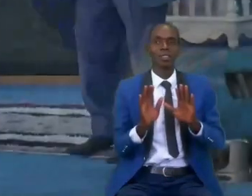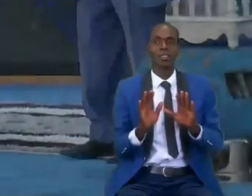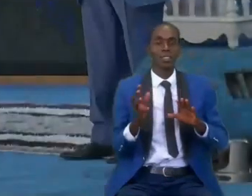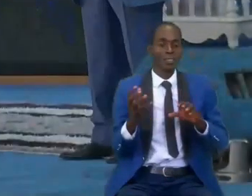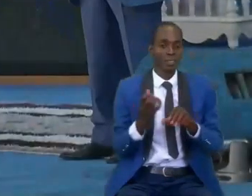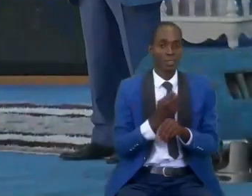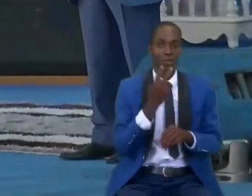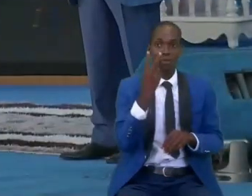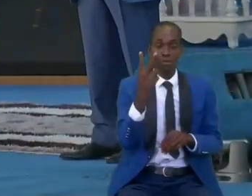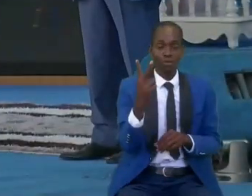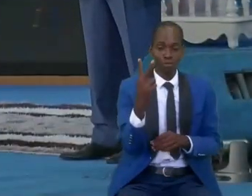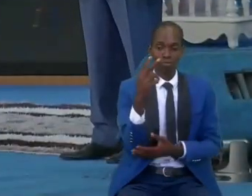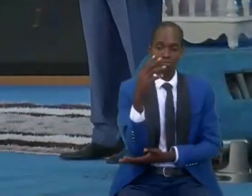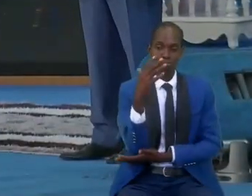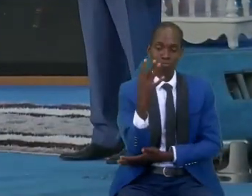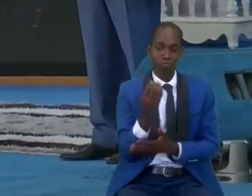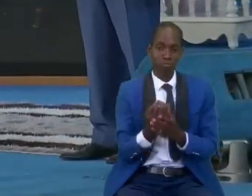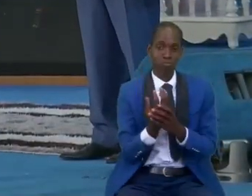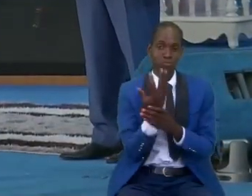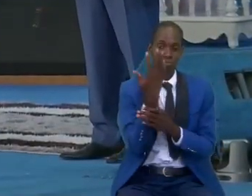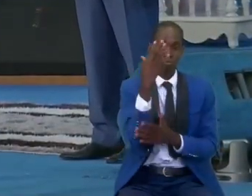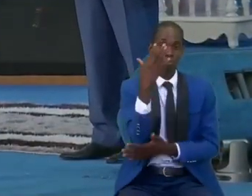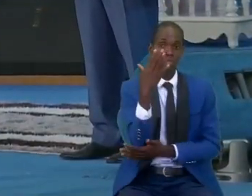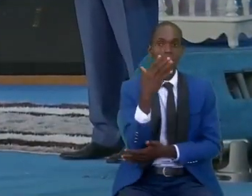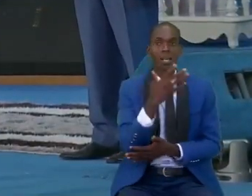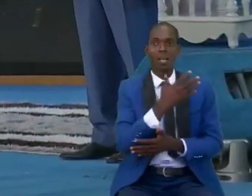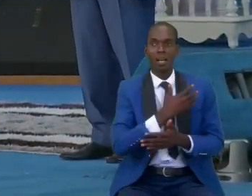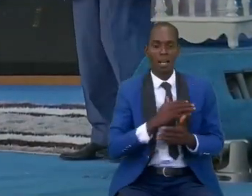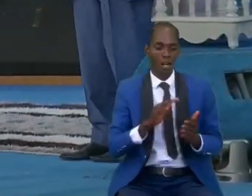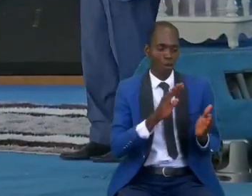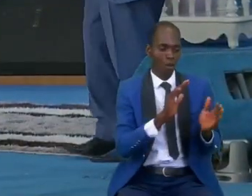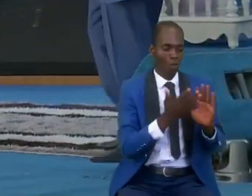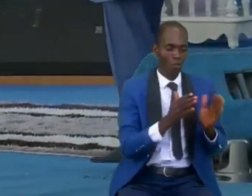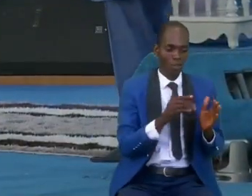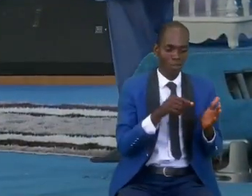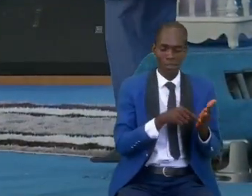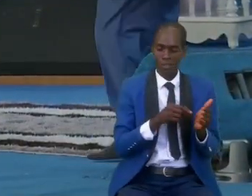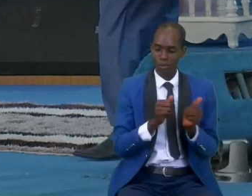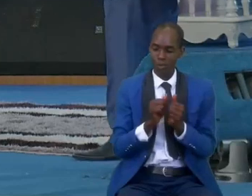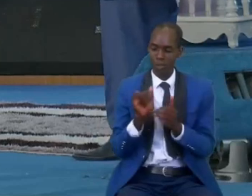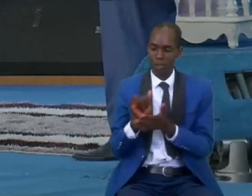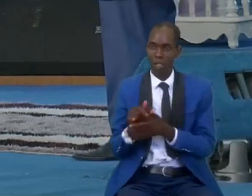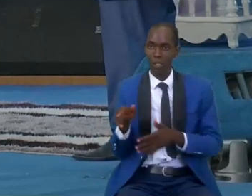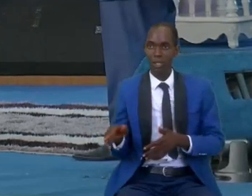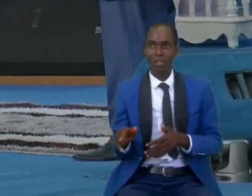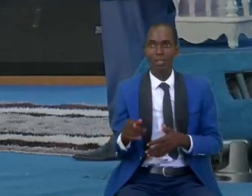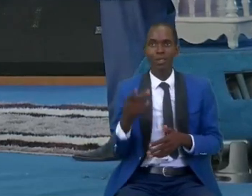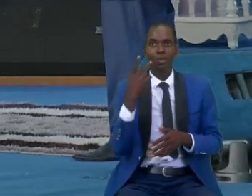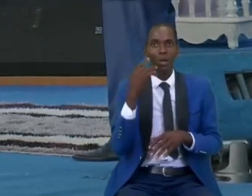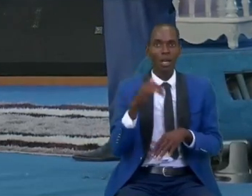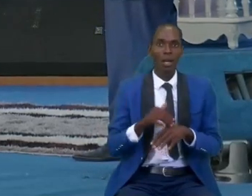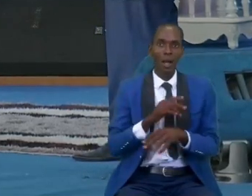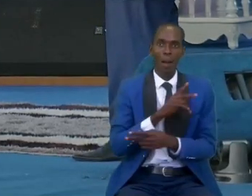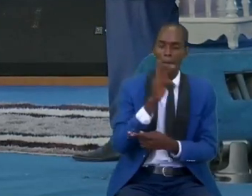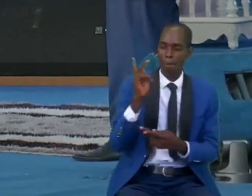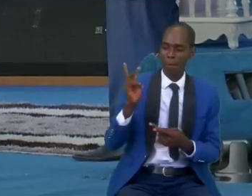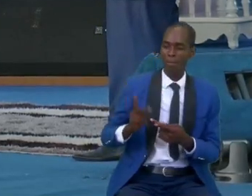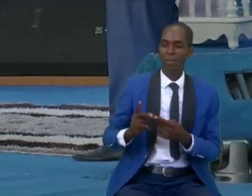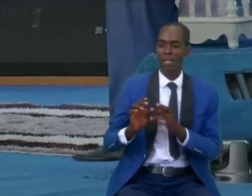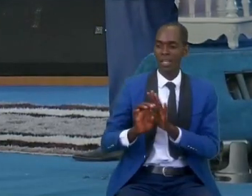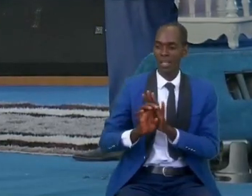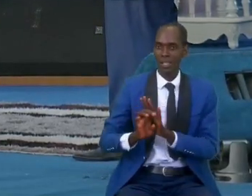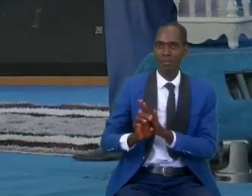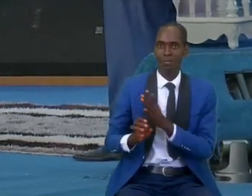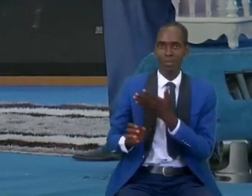this with that. Look at the perfect pattern here. Look at the perfect pattern there. Compare